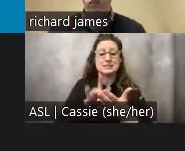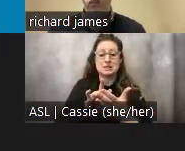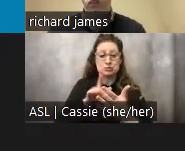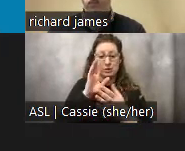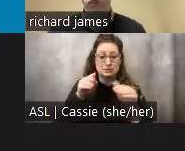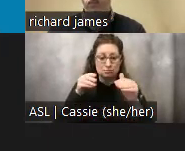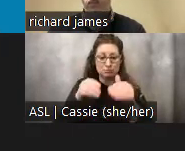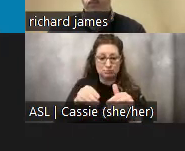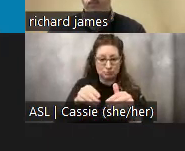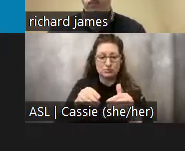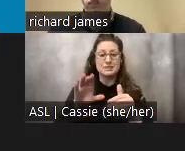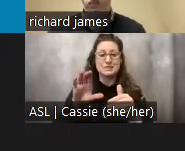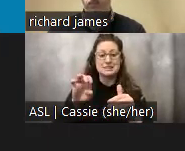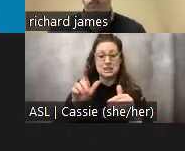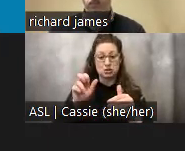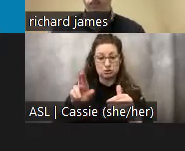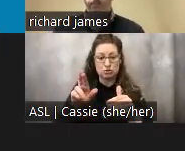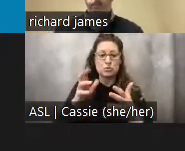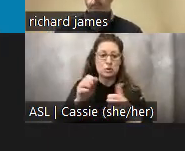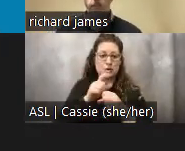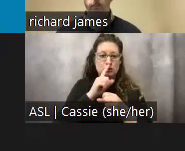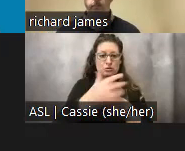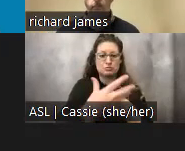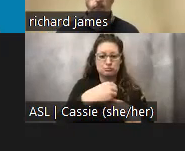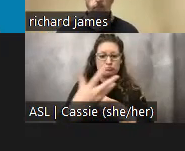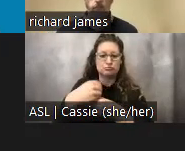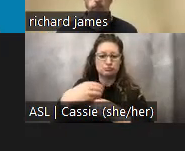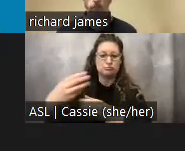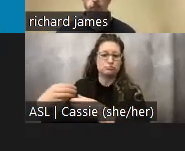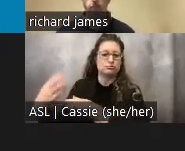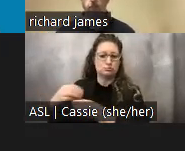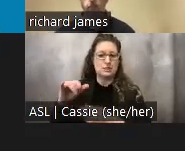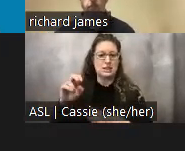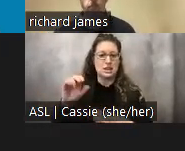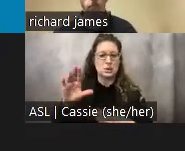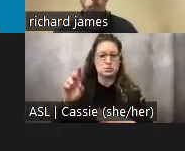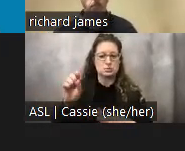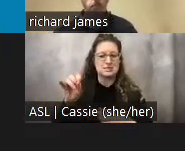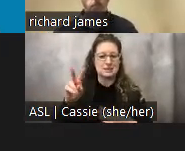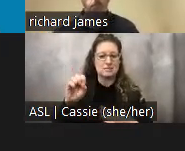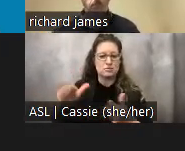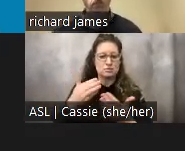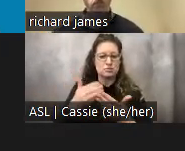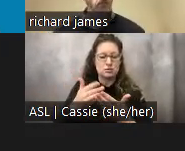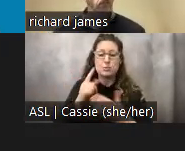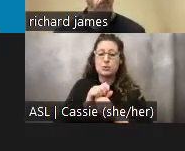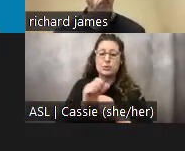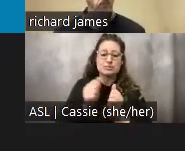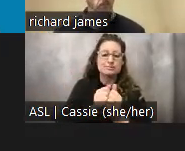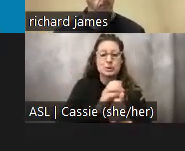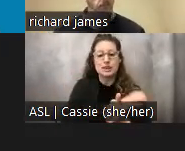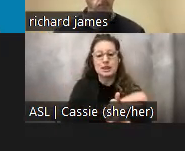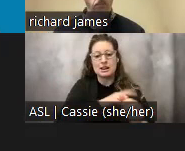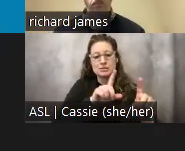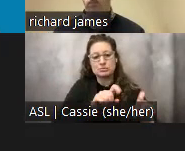CEACR activities. Our team works together with clinical trial teams, as well as our Community